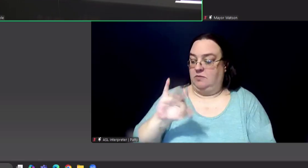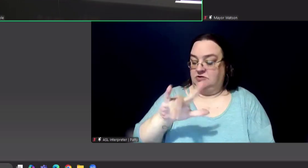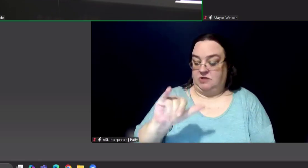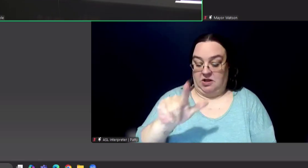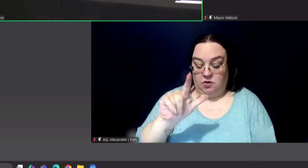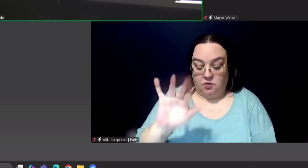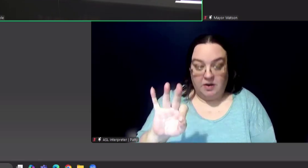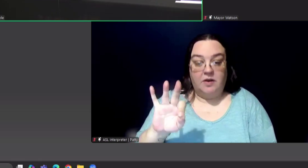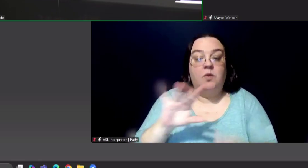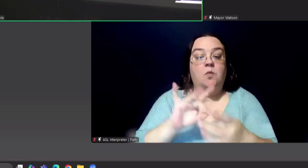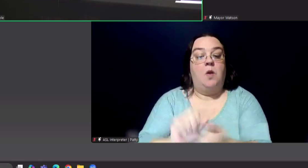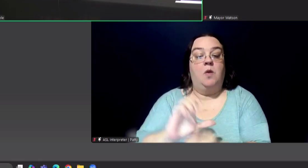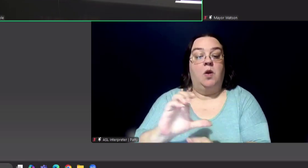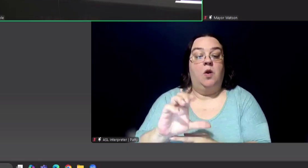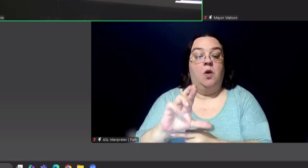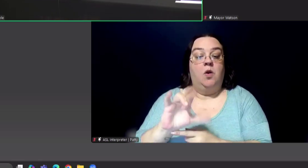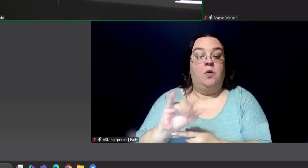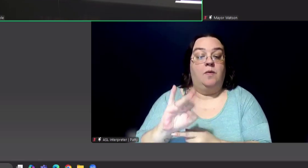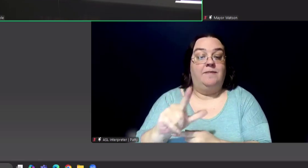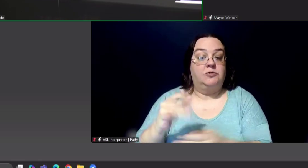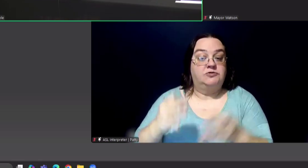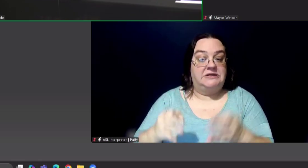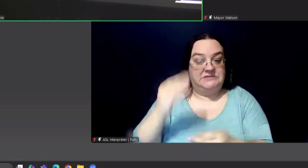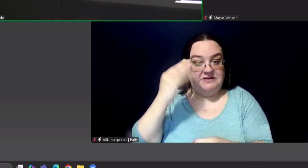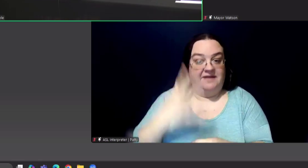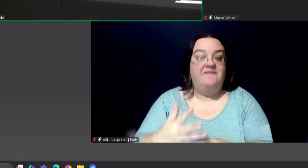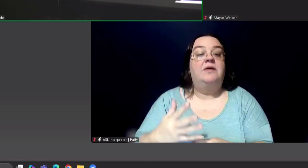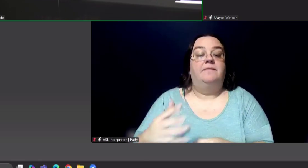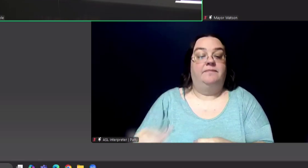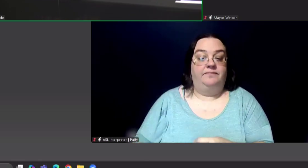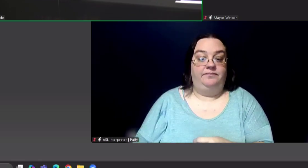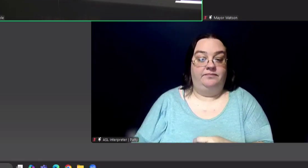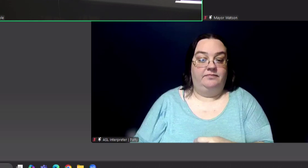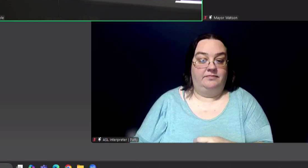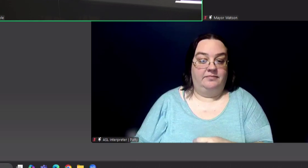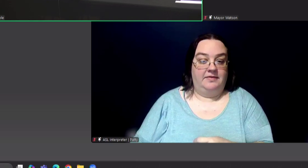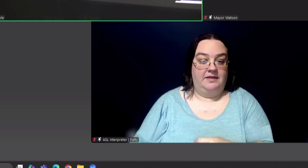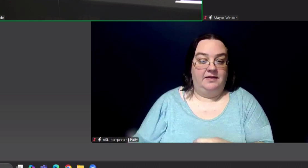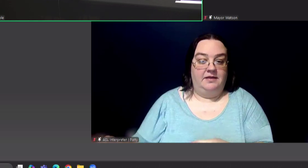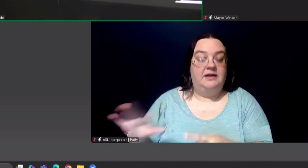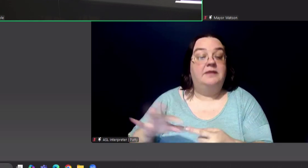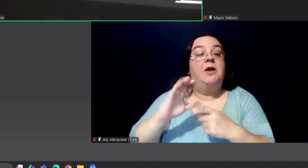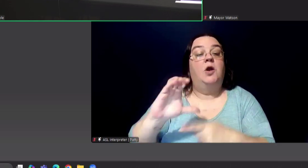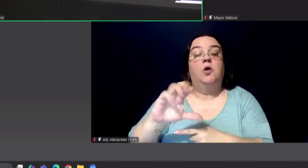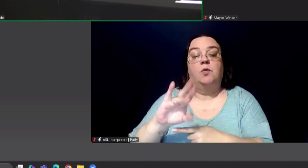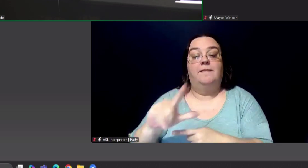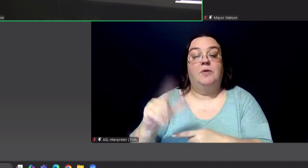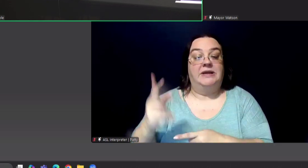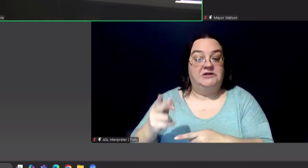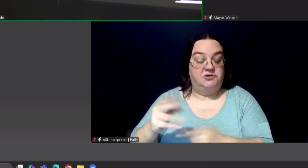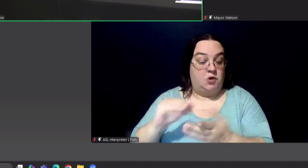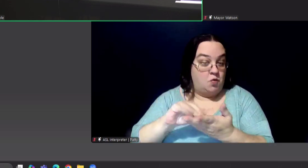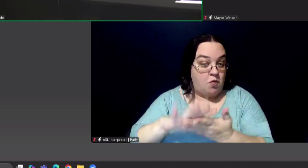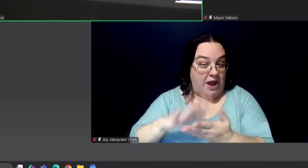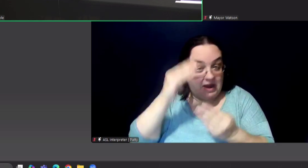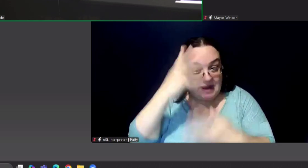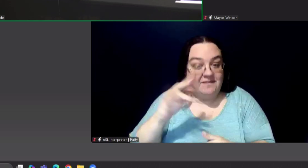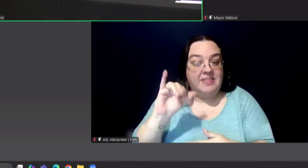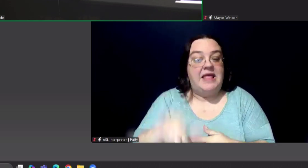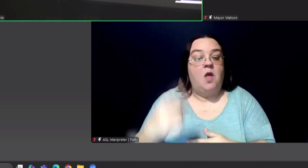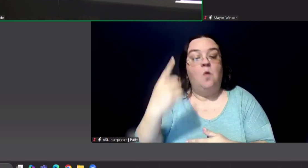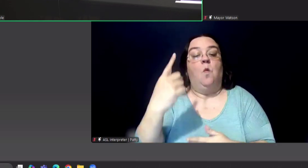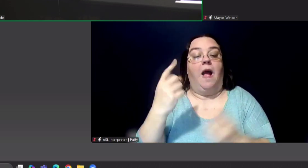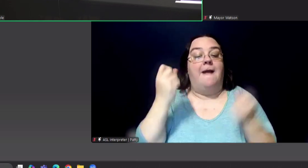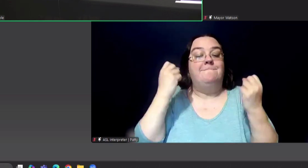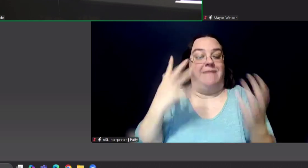justice information system, particularly criminal history record information. This is one of many audits that the police department is subjected to throughout the